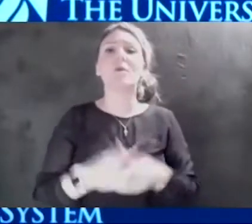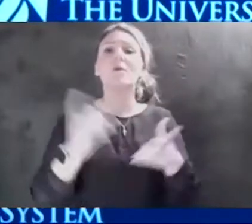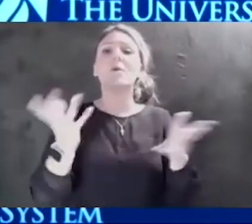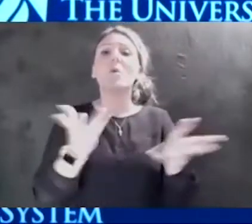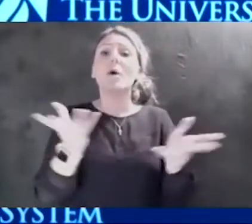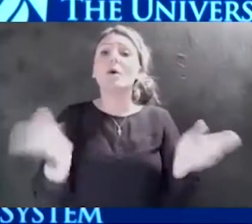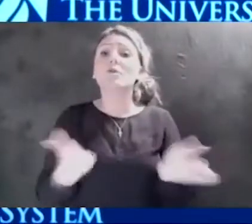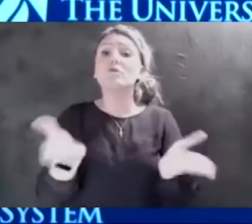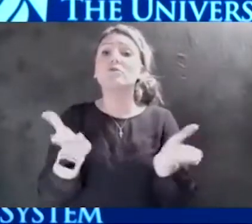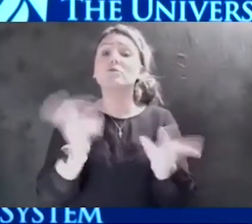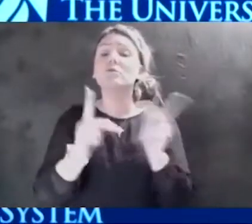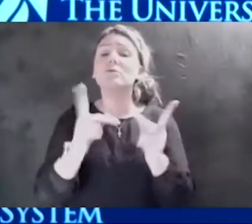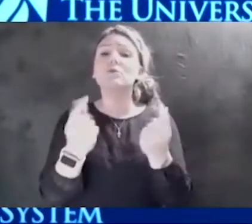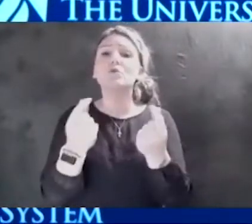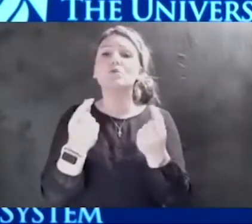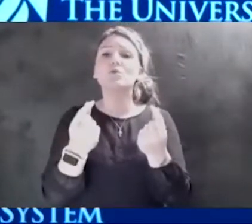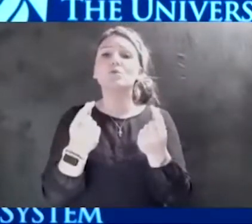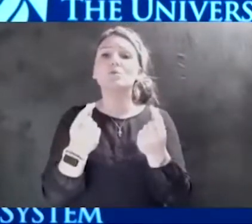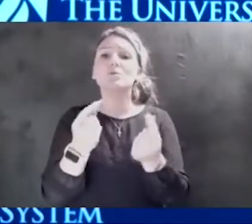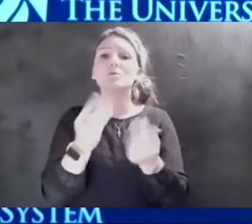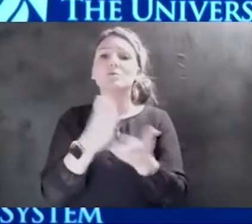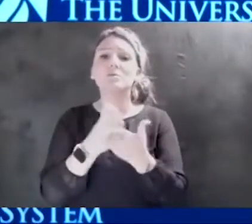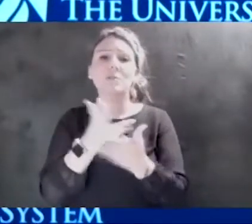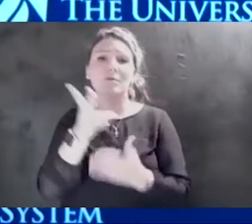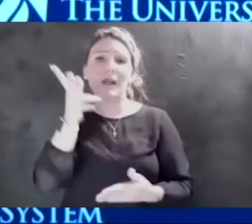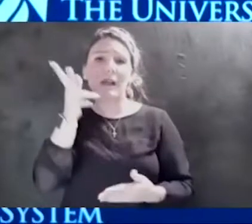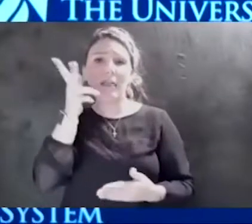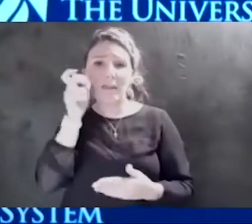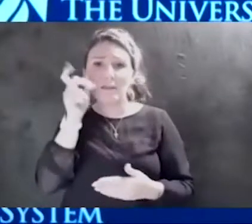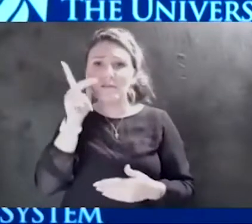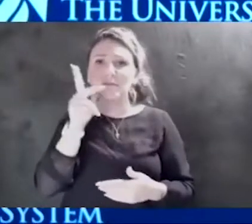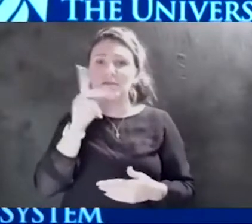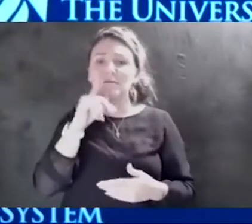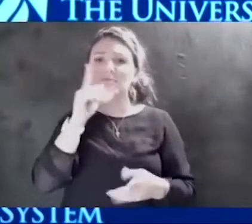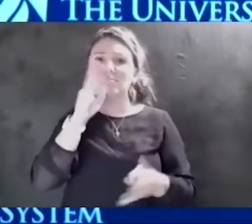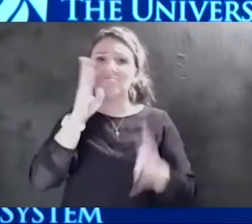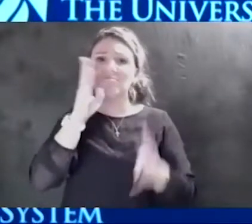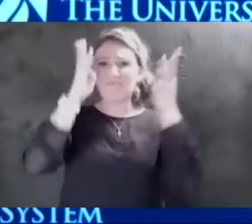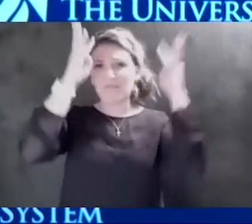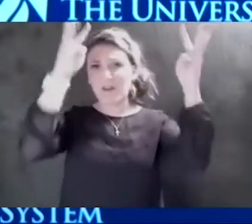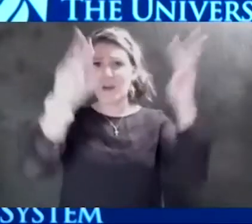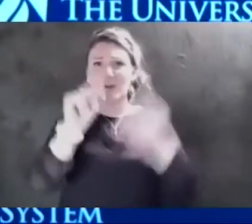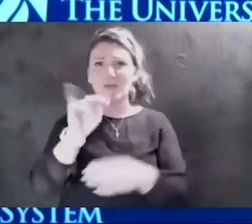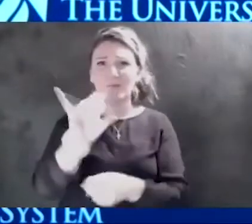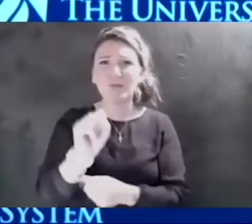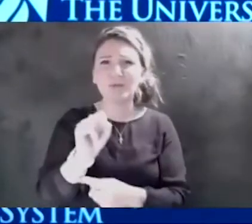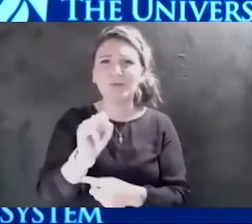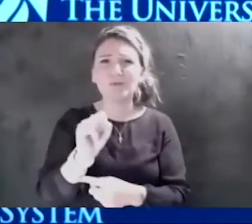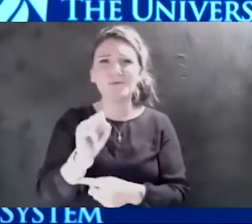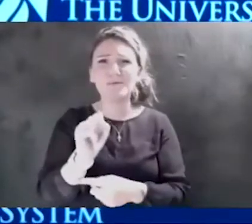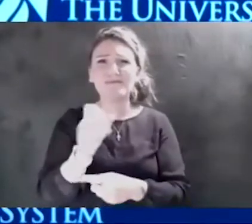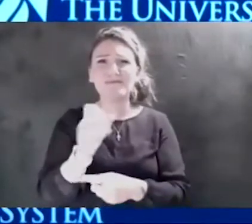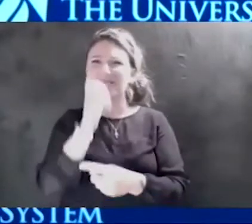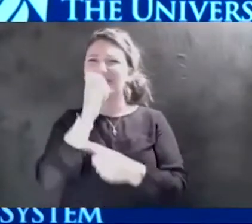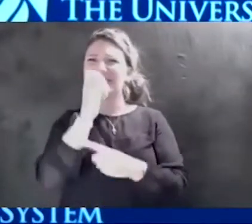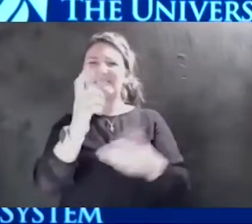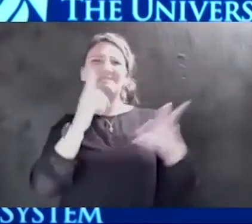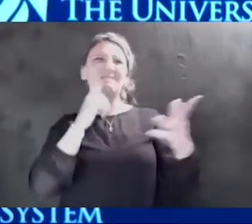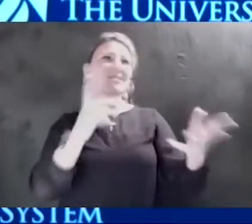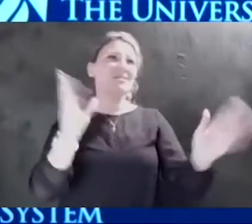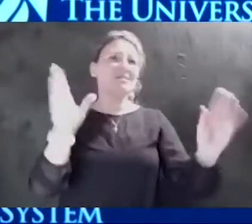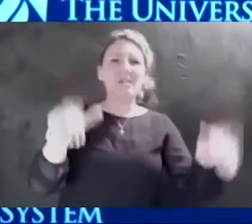Stop listening to the made-up news network. Don't be a munz. Don't be a